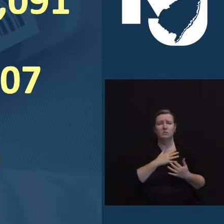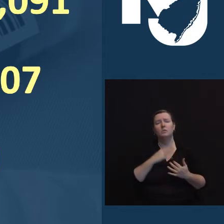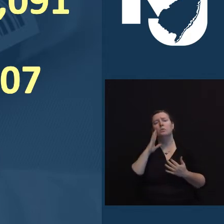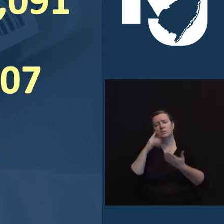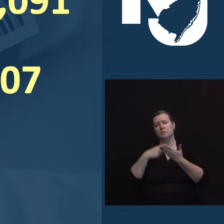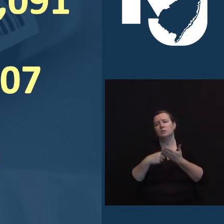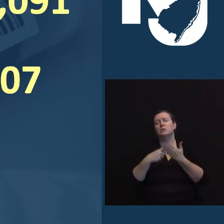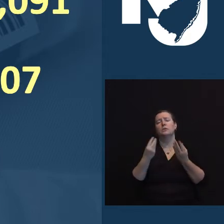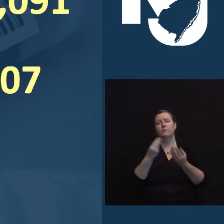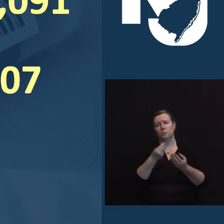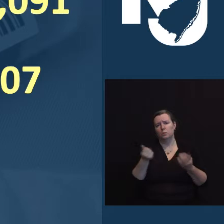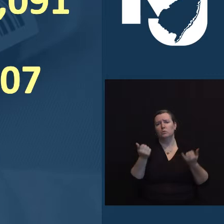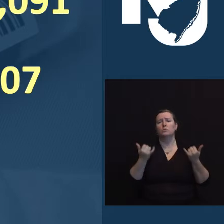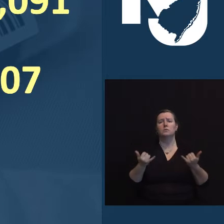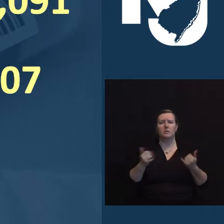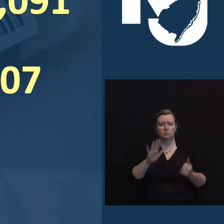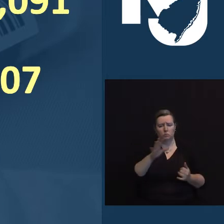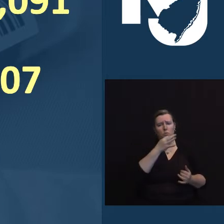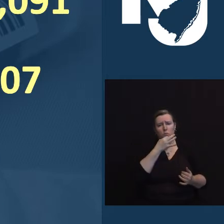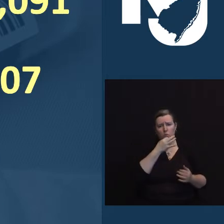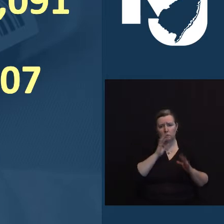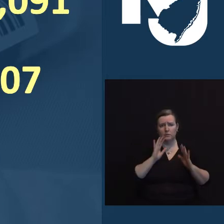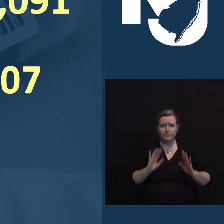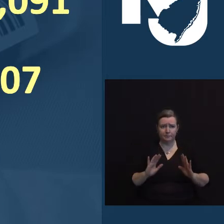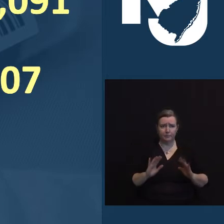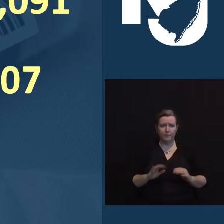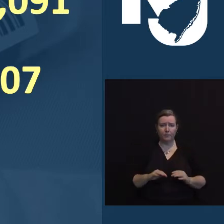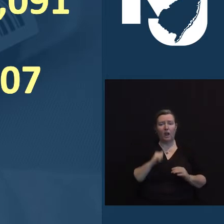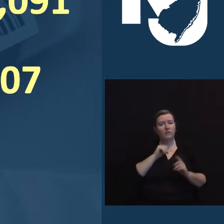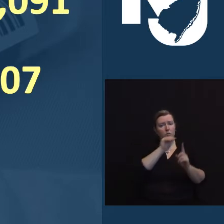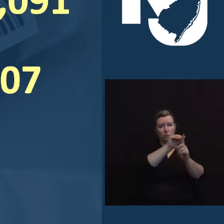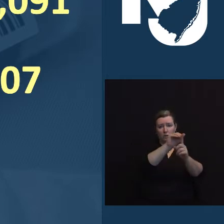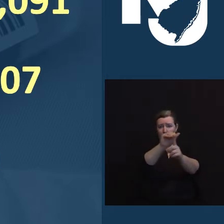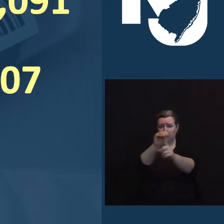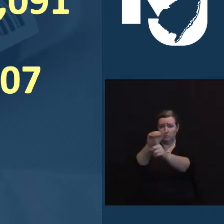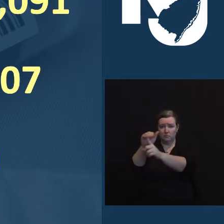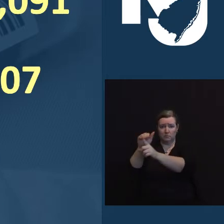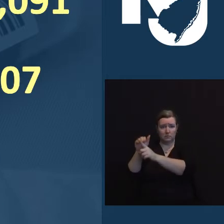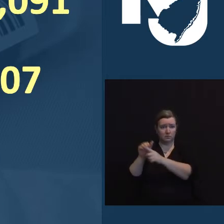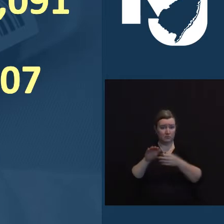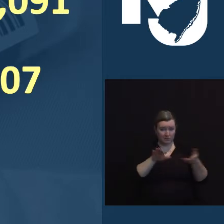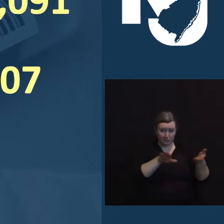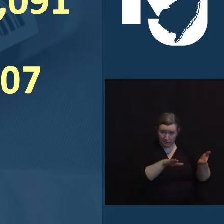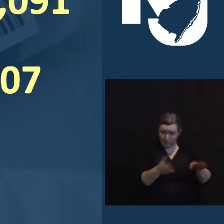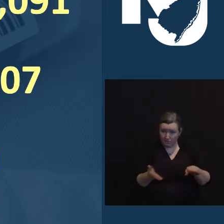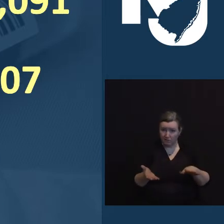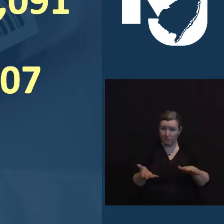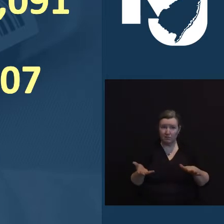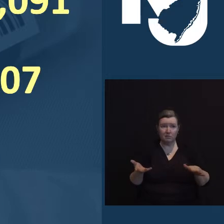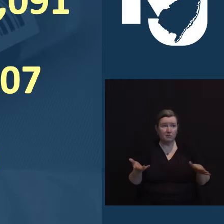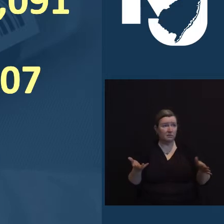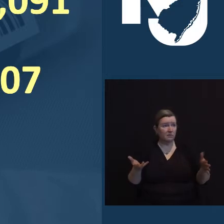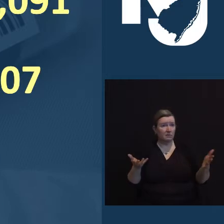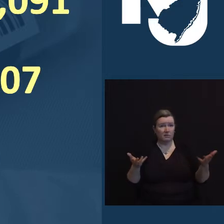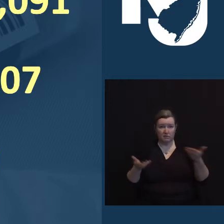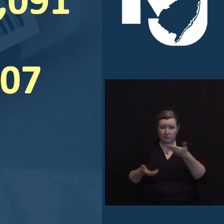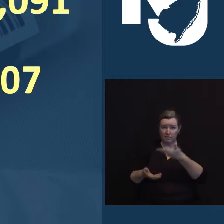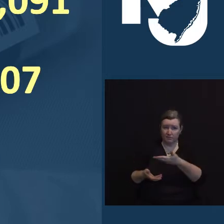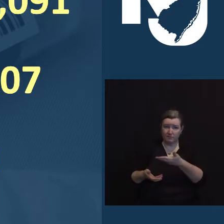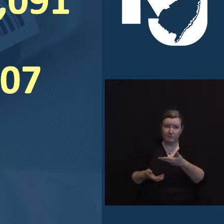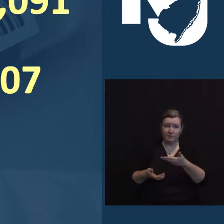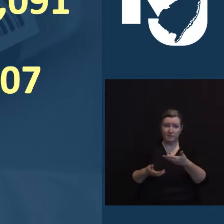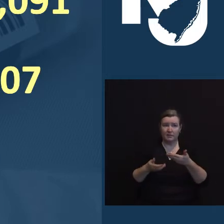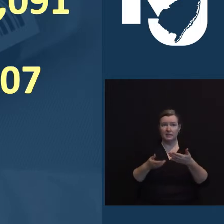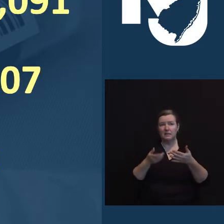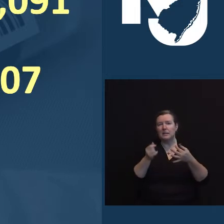But it does merit reminding folks that fatalities are a lagging indicator, not a leading indicator of this